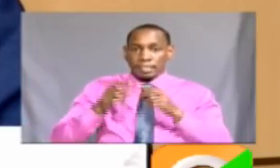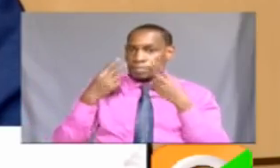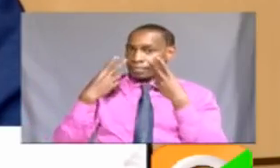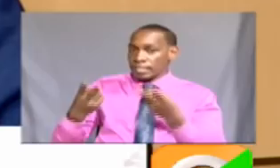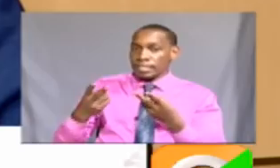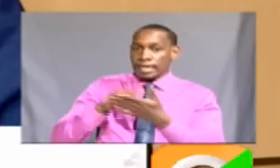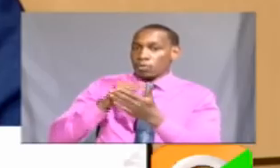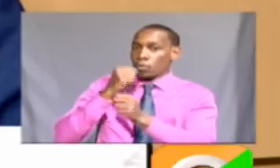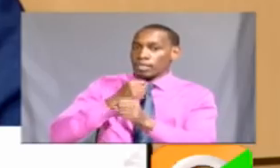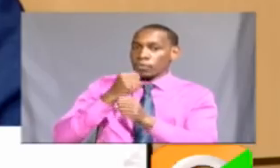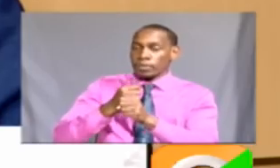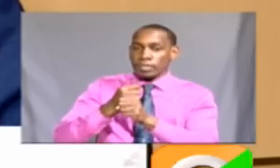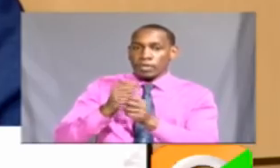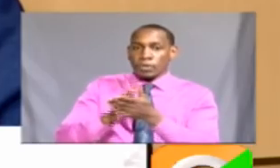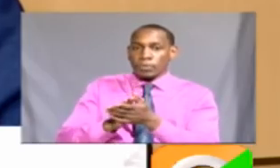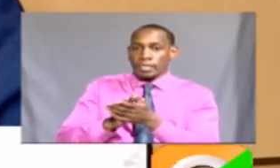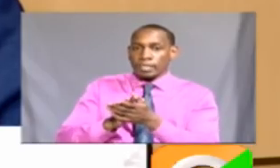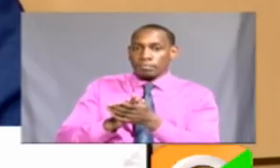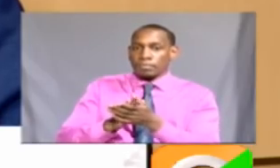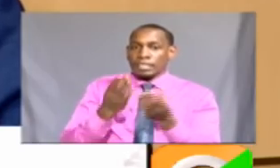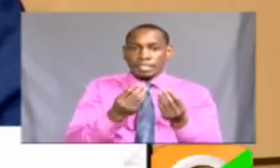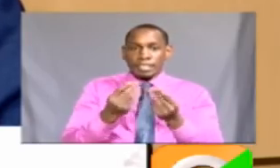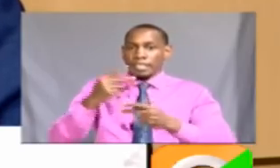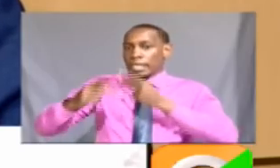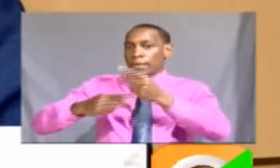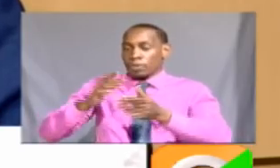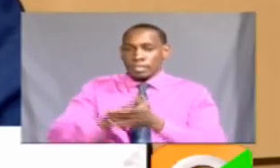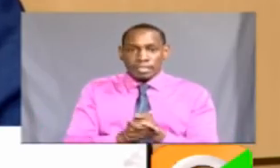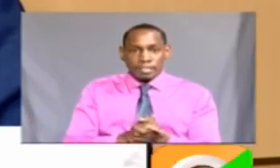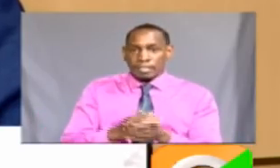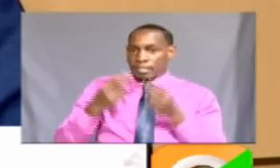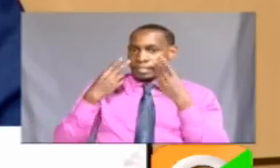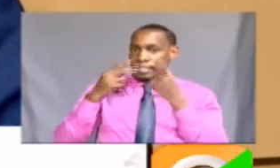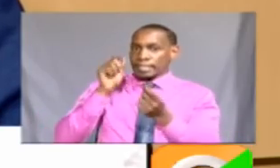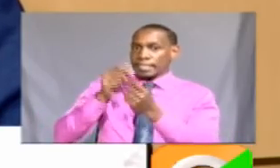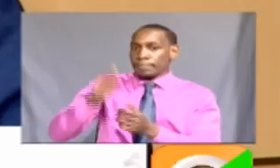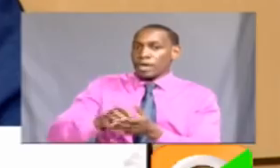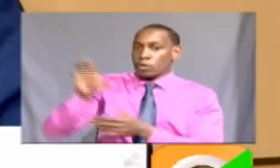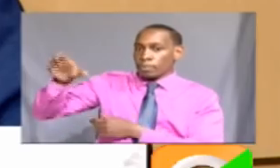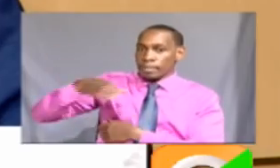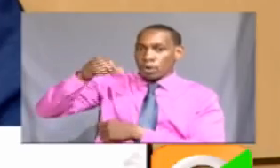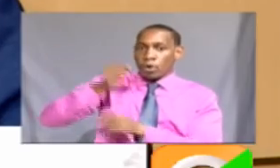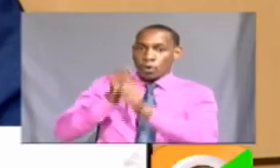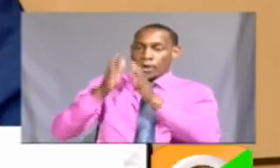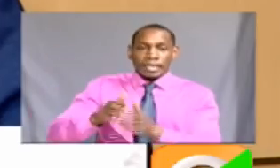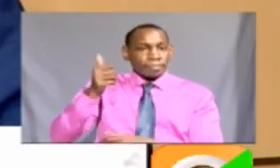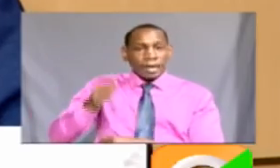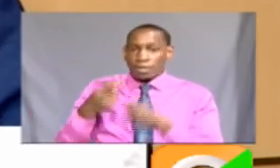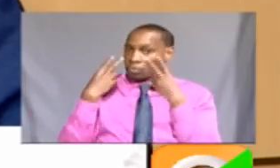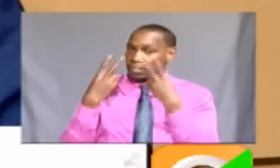finding them operating with far much easier protocols. We have not seen a mass testing of supermarket staff. We have not